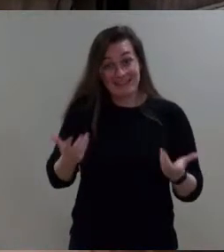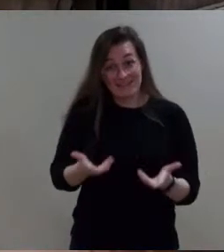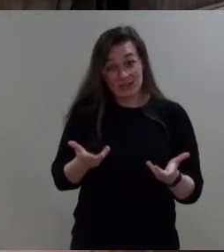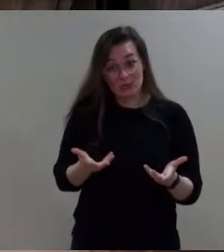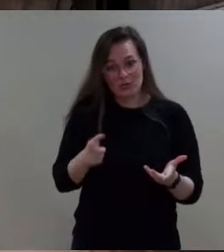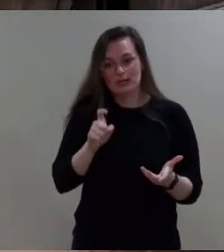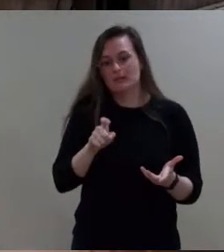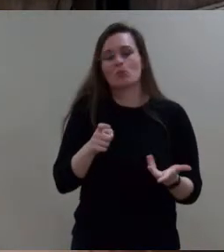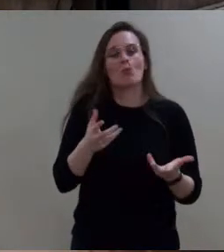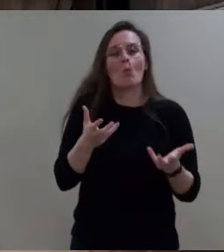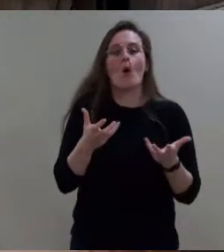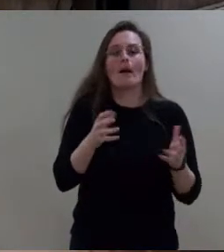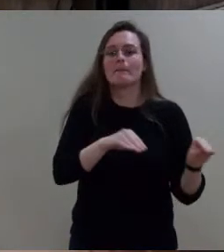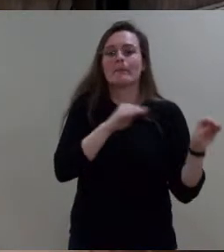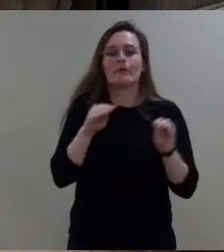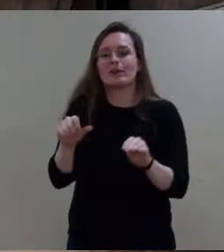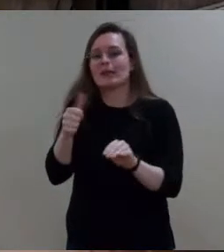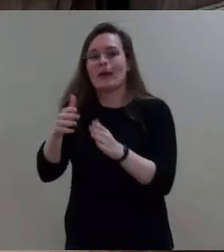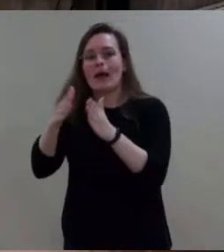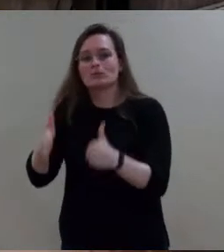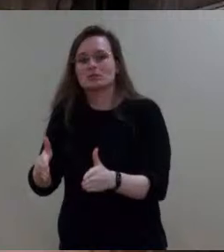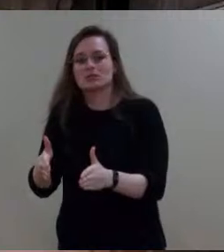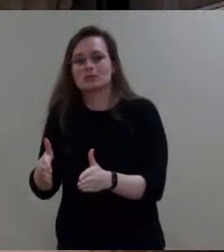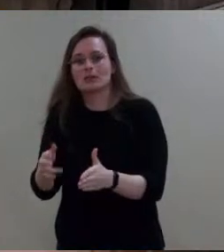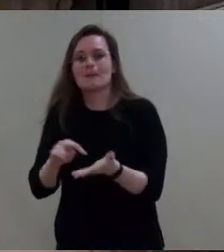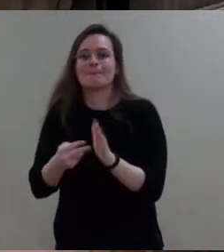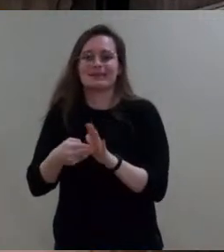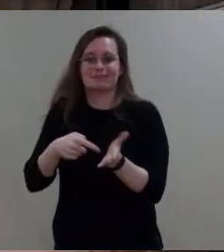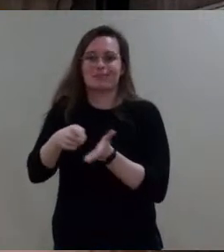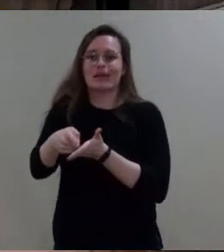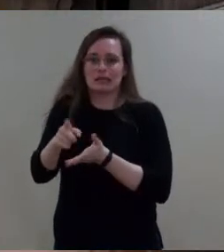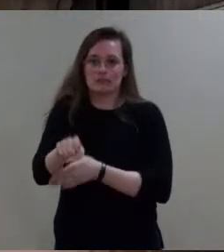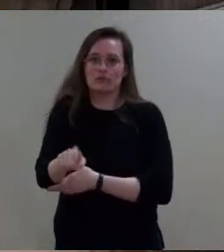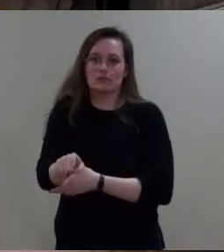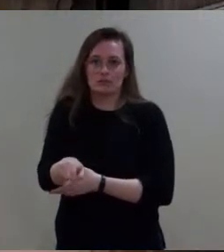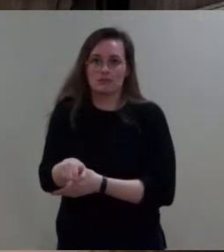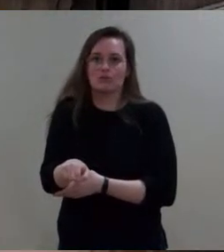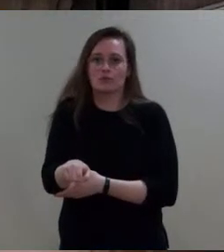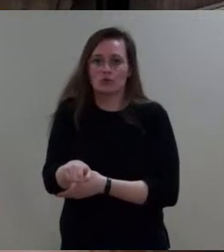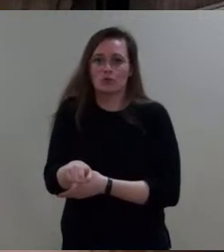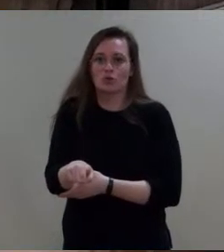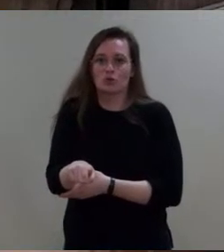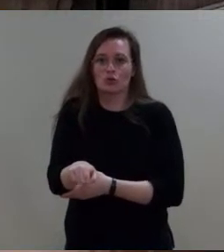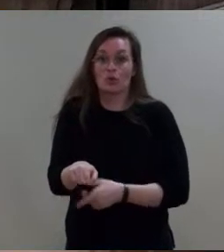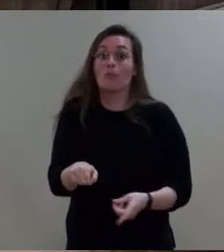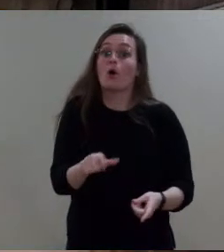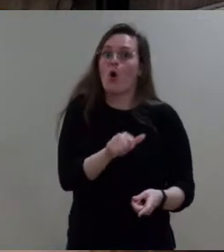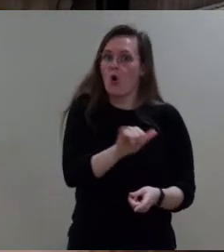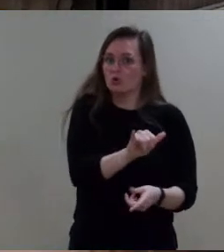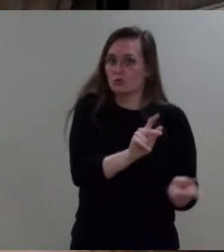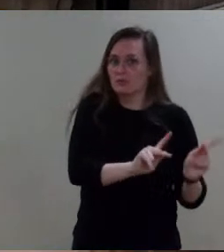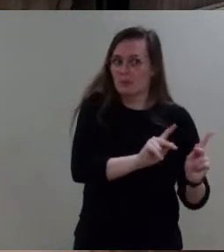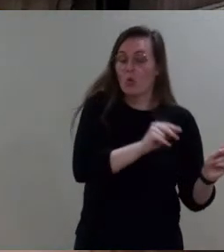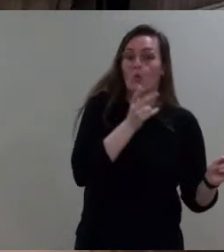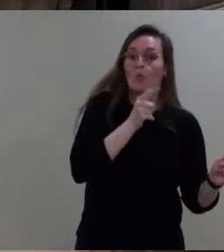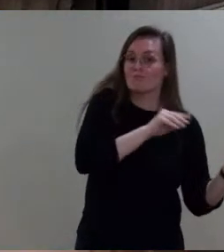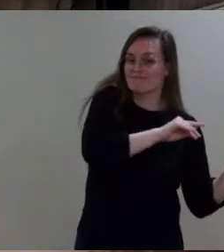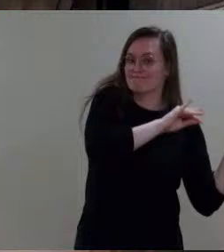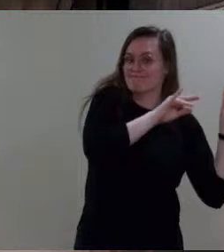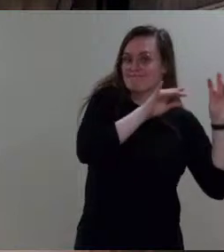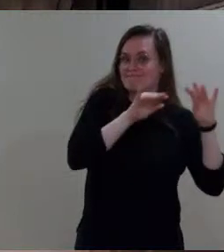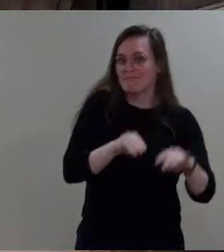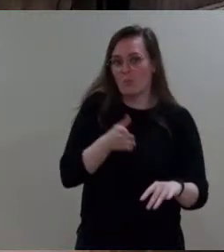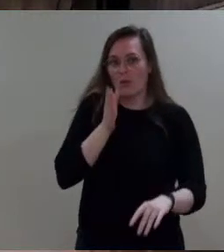pay the detransfer tax, but there would be a greater group that would be buying into the existing infrastructure. It's not perfect, Right. but